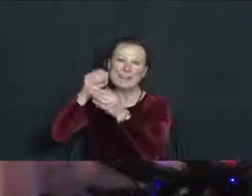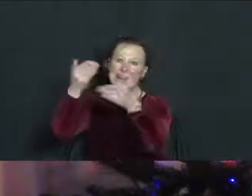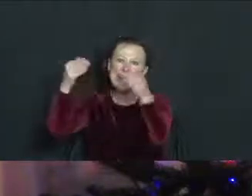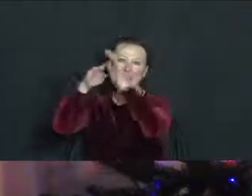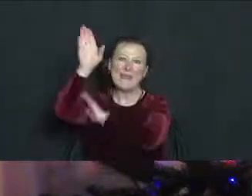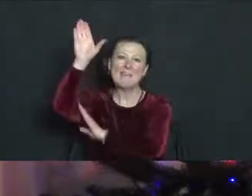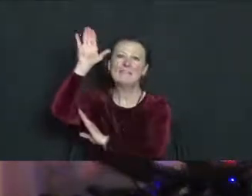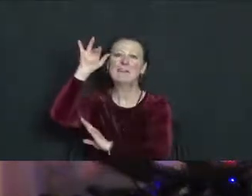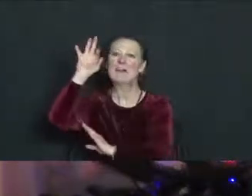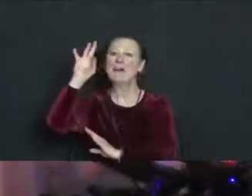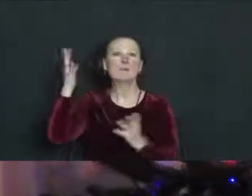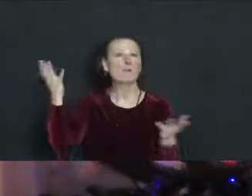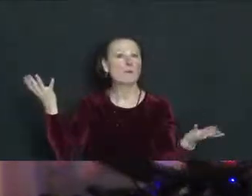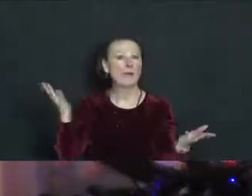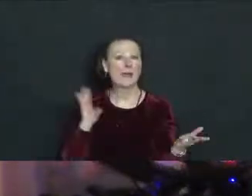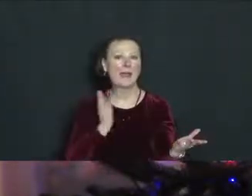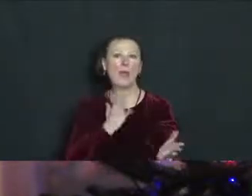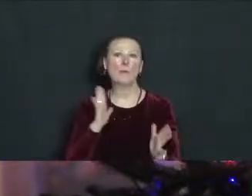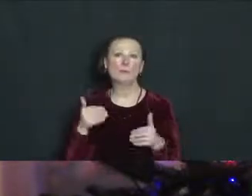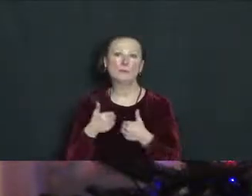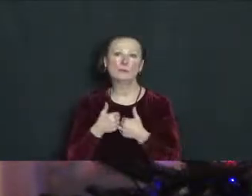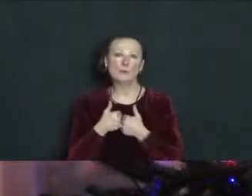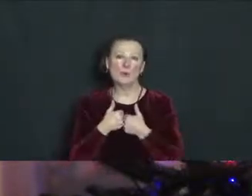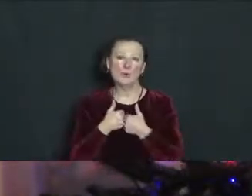souls. Welcome, everybody.